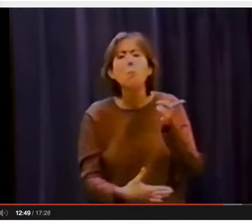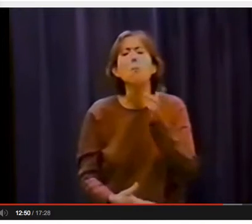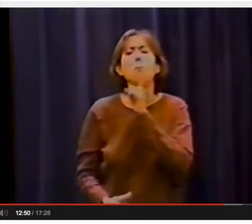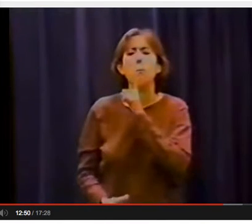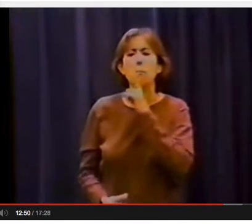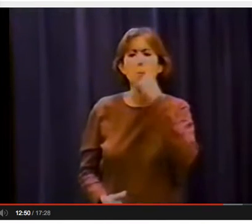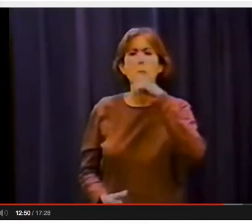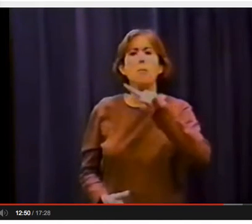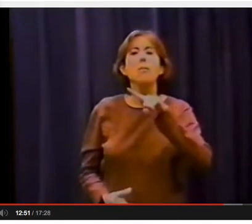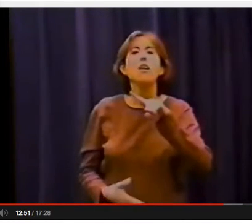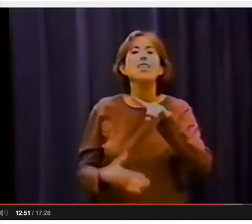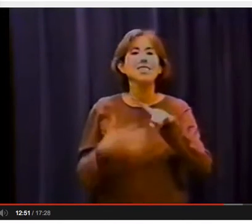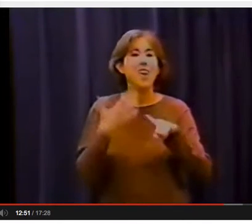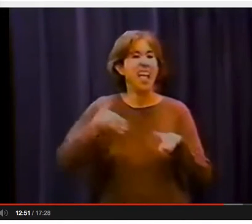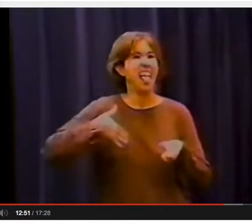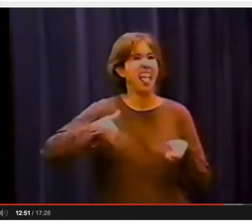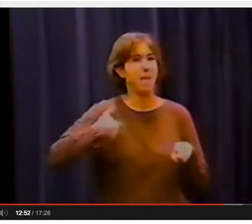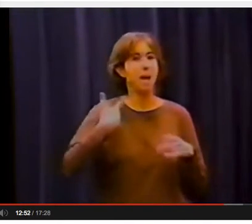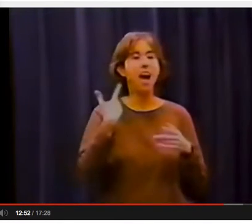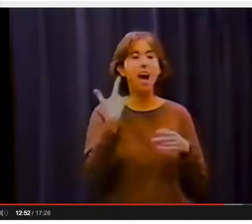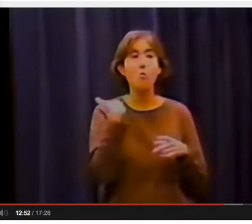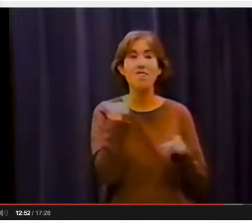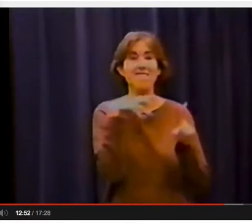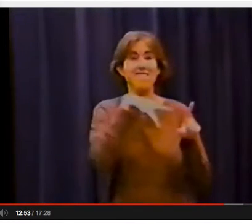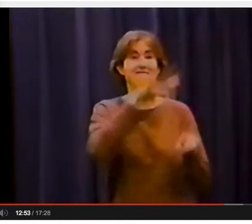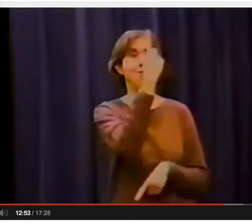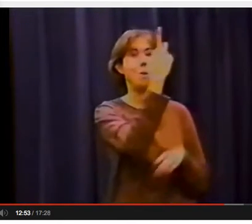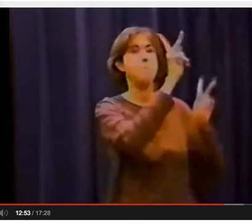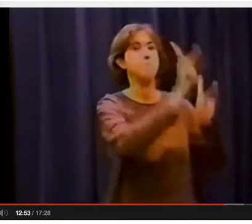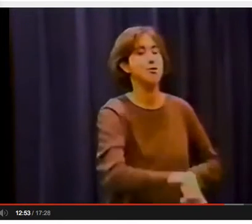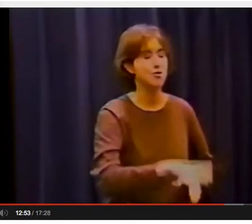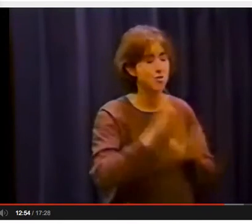He asked how old the kids were, and I was like, they're in high school.